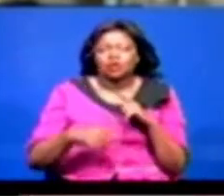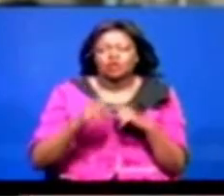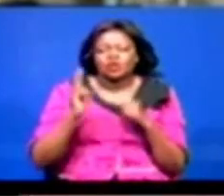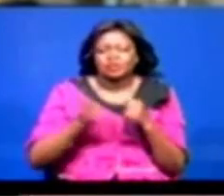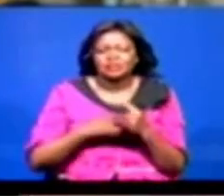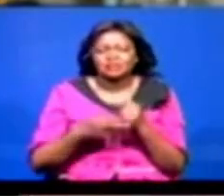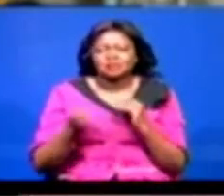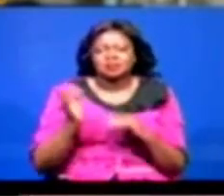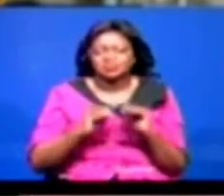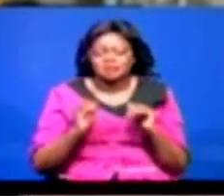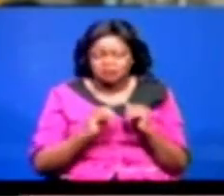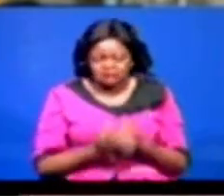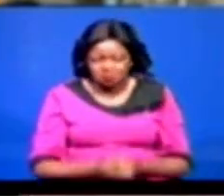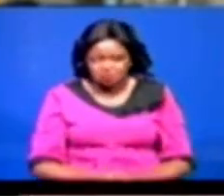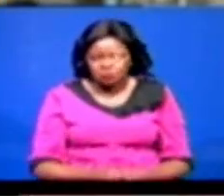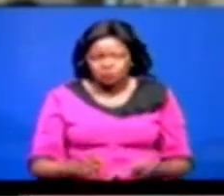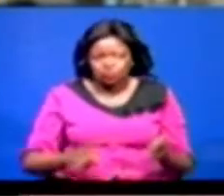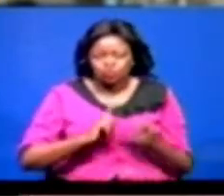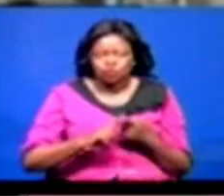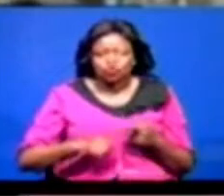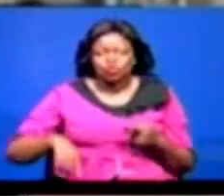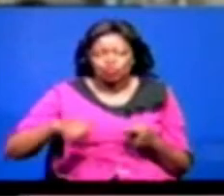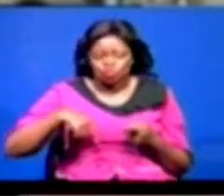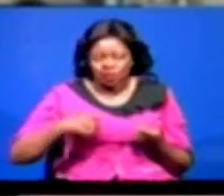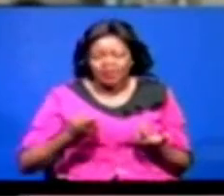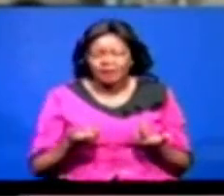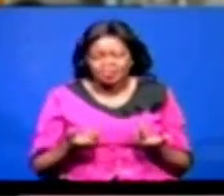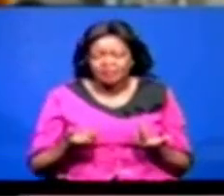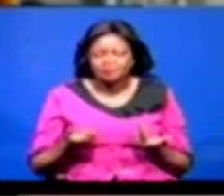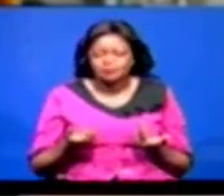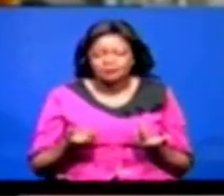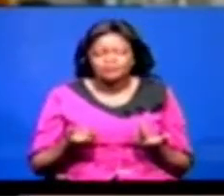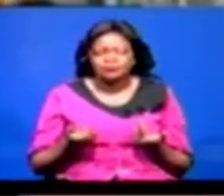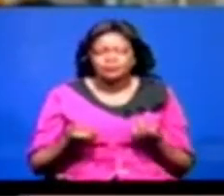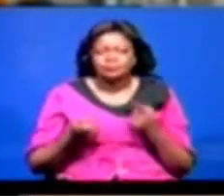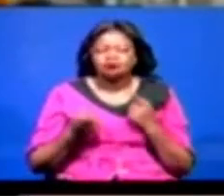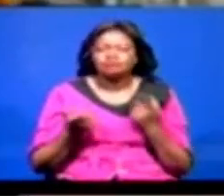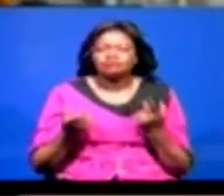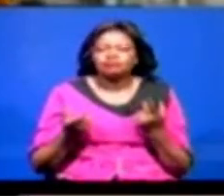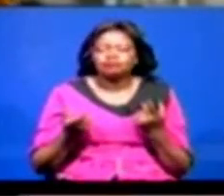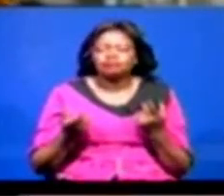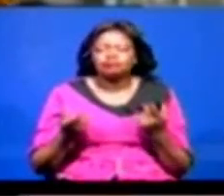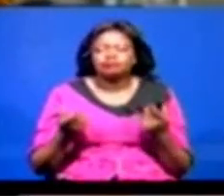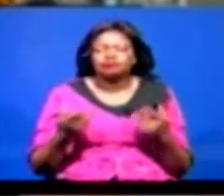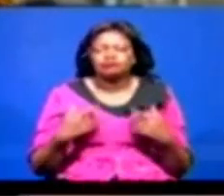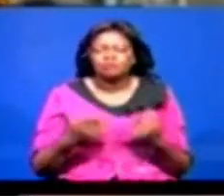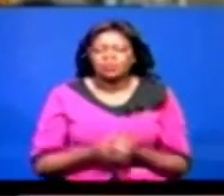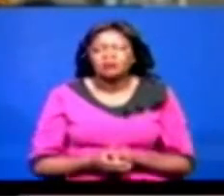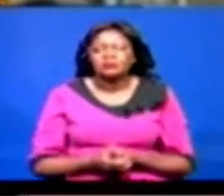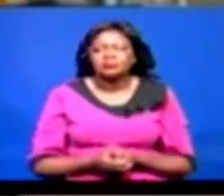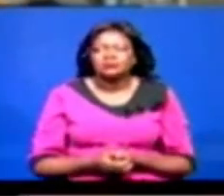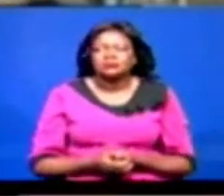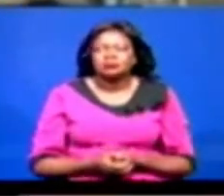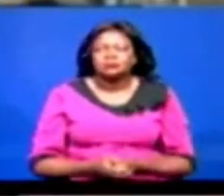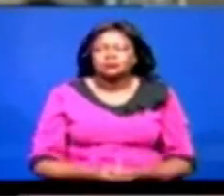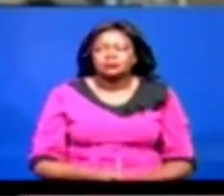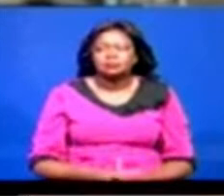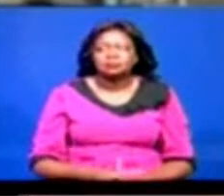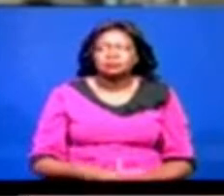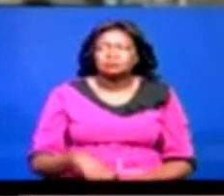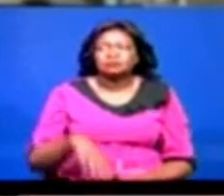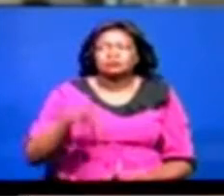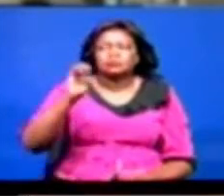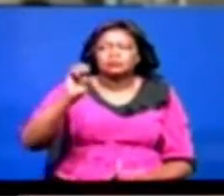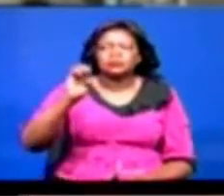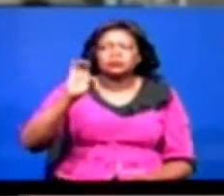elections, when we still were dealing with the defunct Electoral Commission of